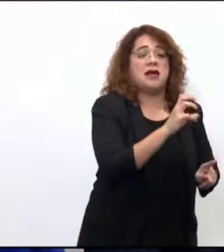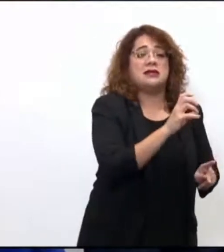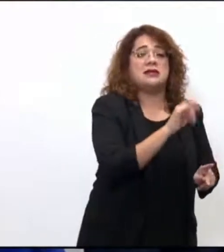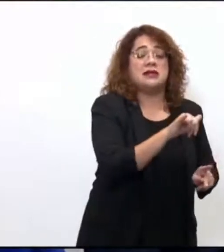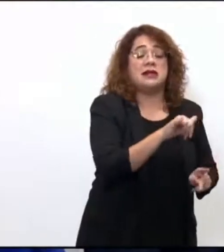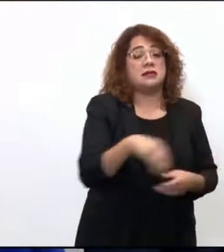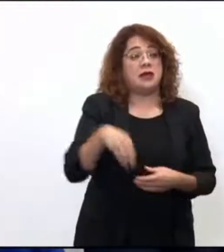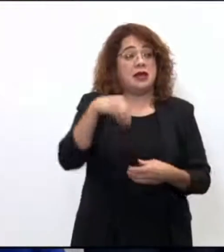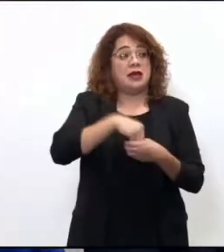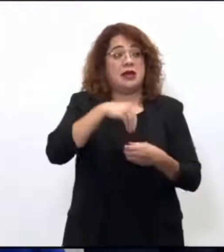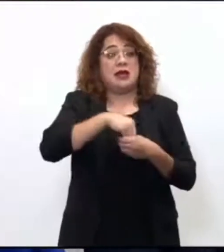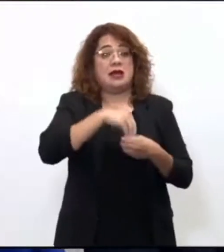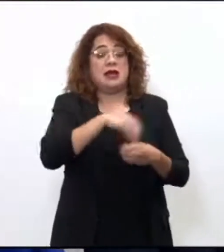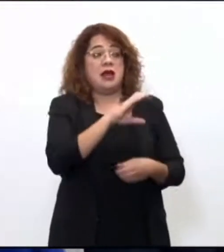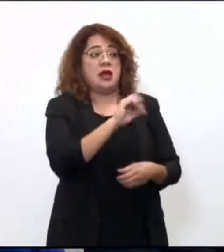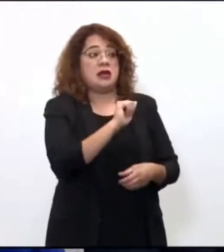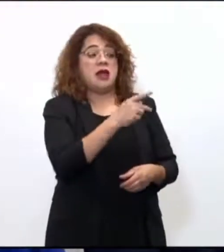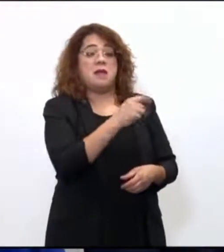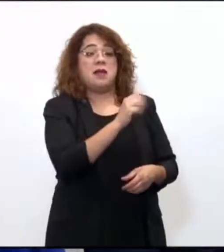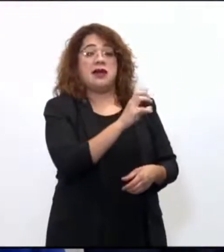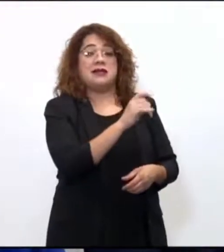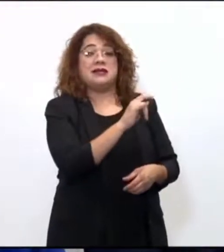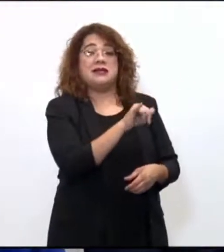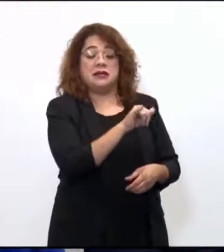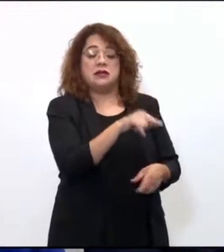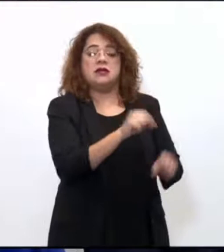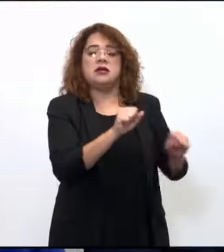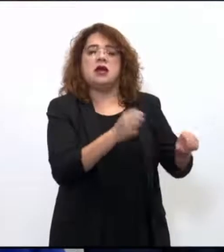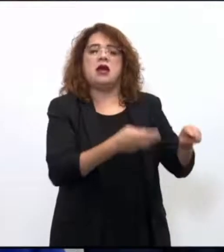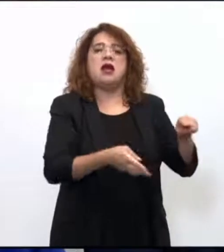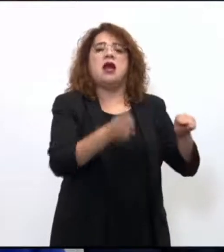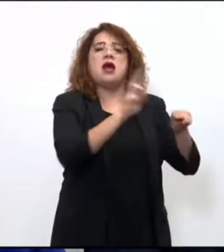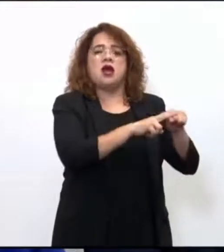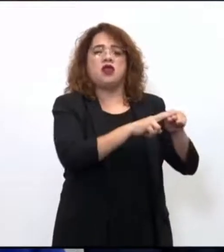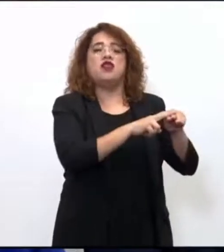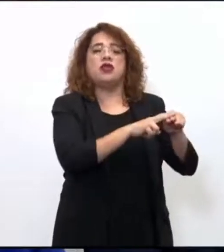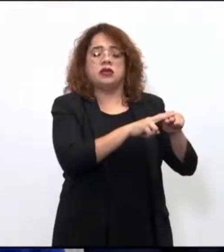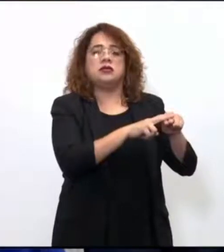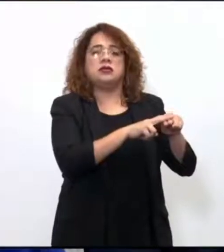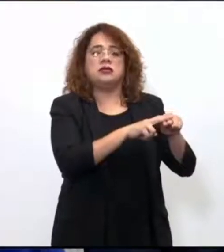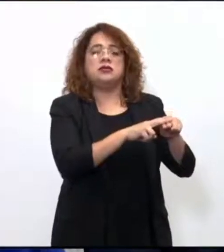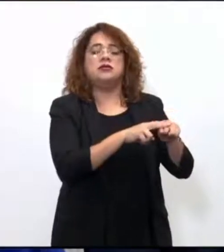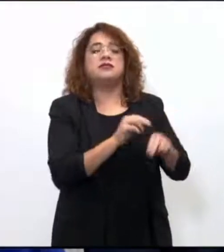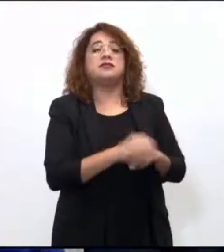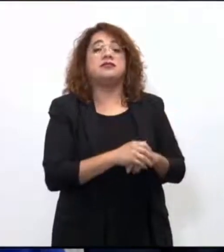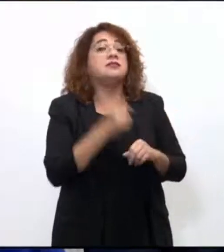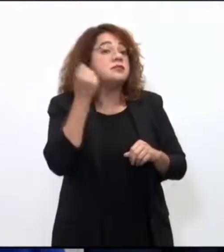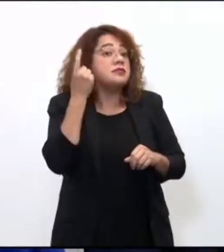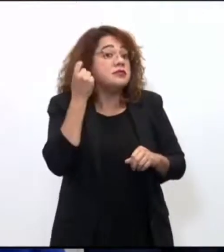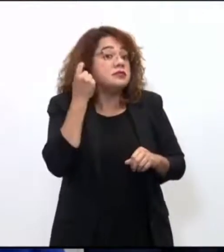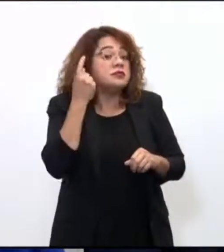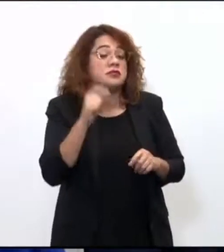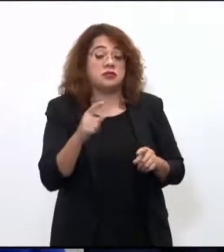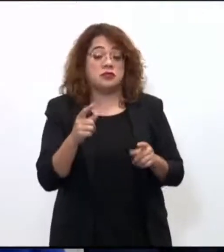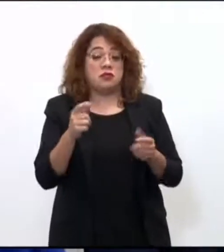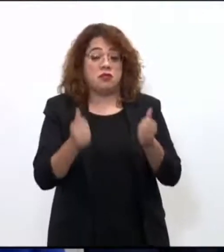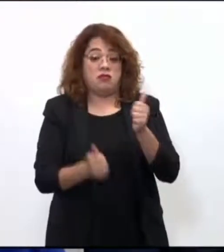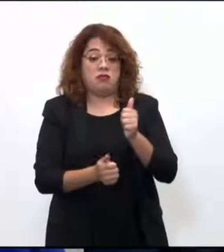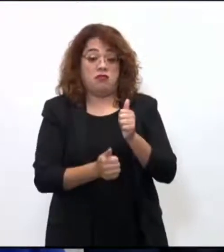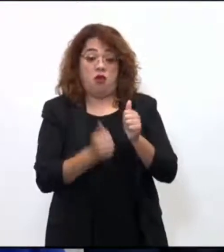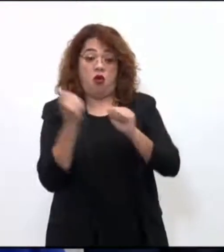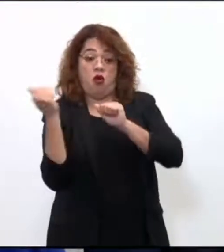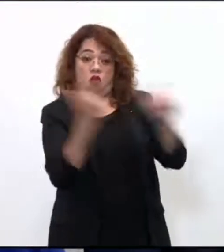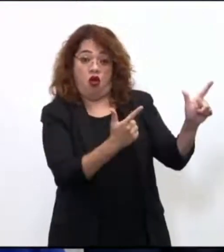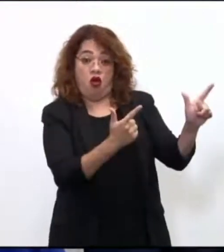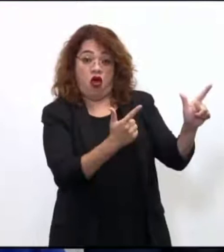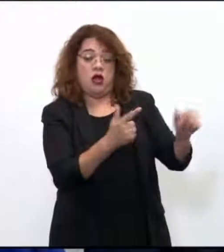Indoor capacity for some venues may further increase when all attendees are either fully vaccinated